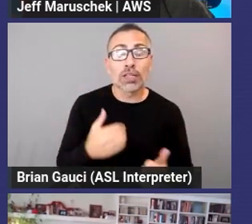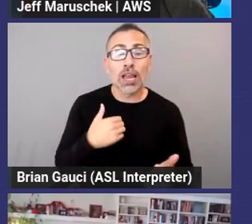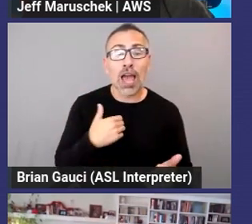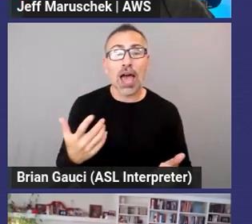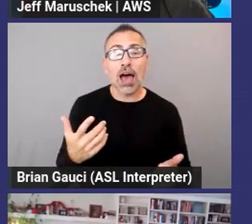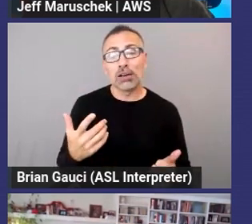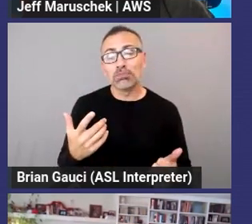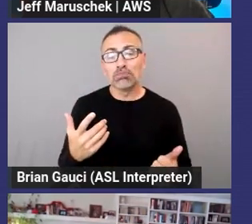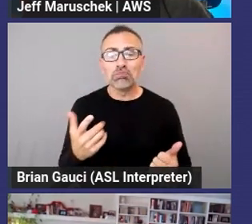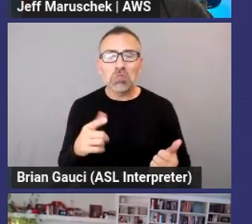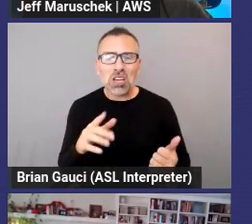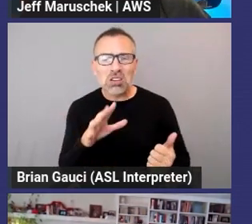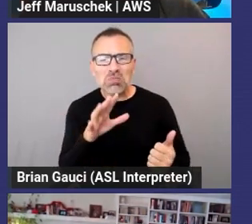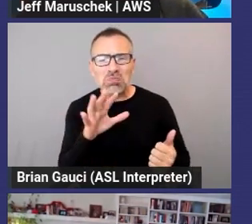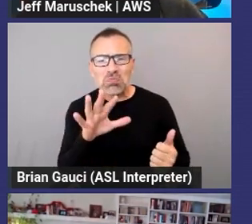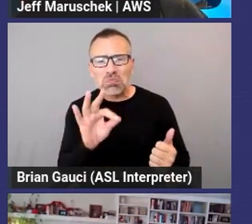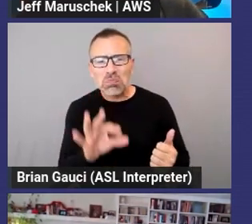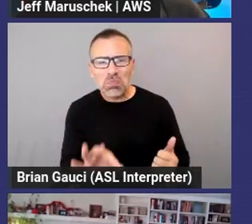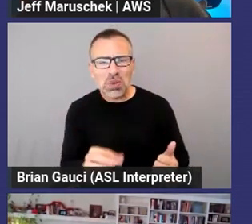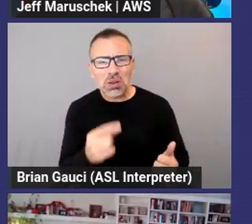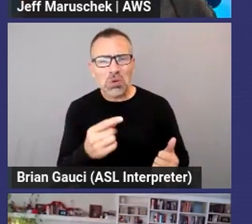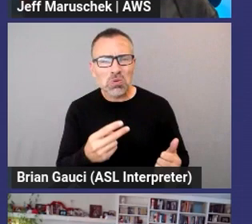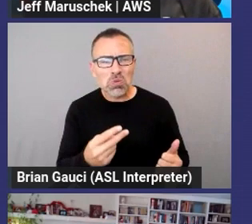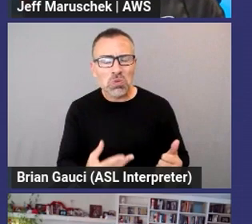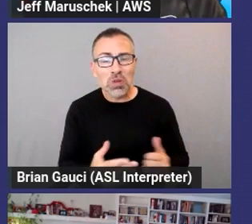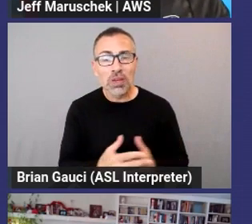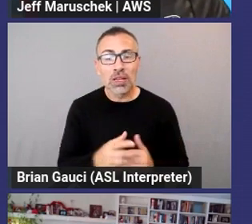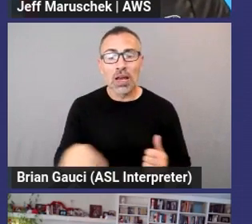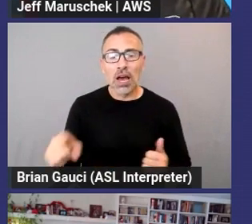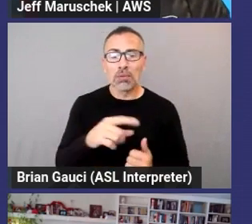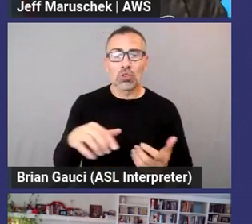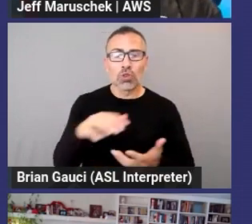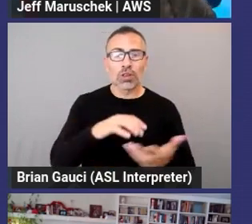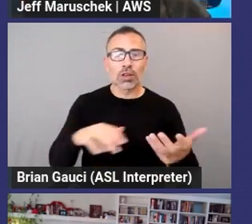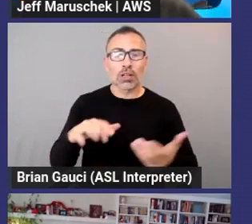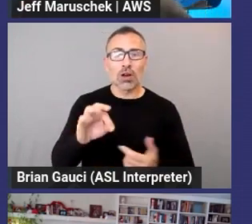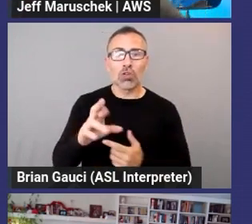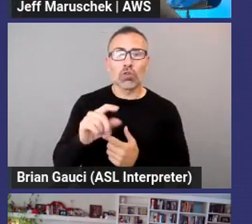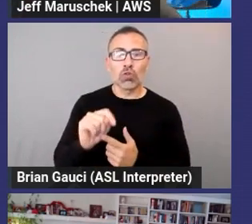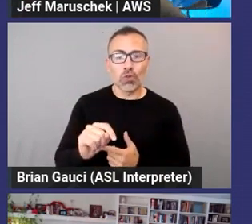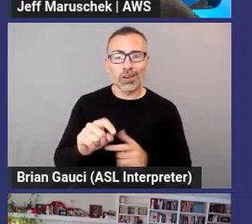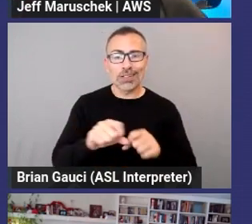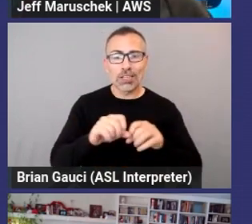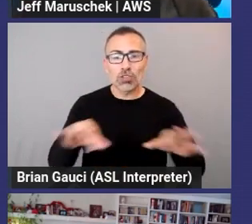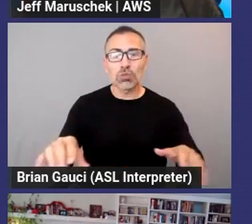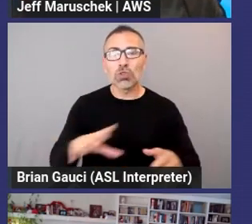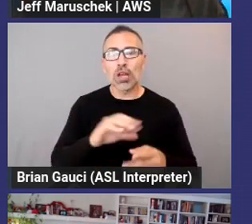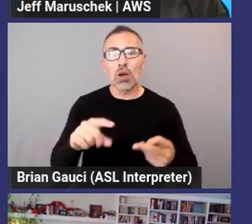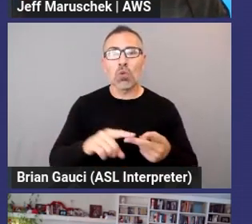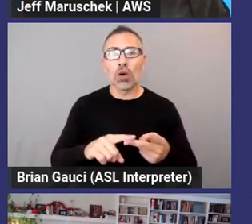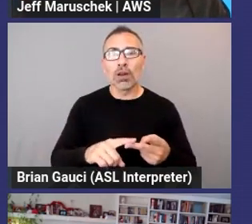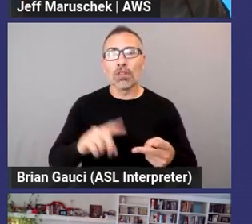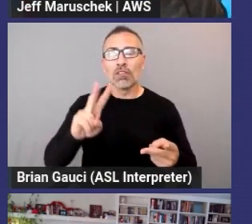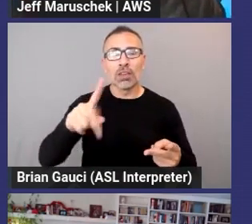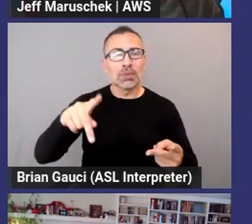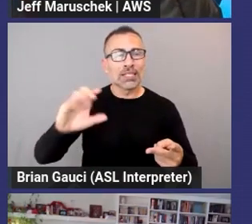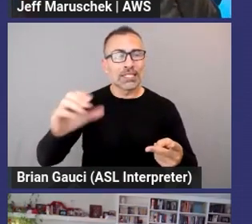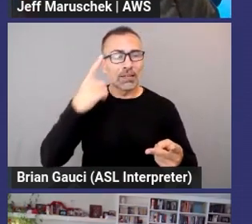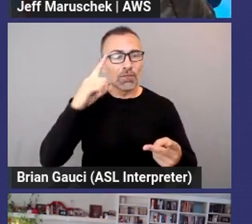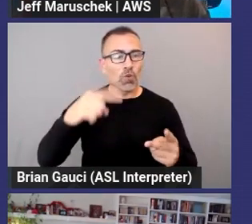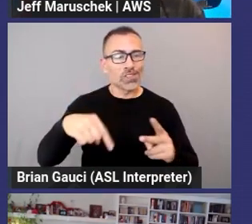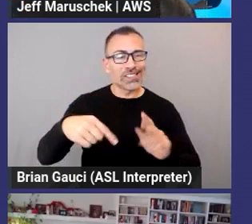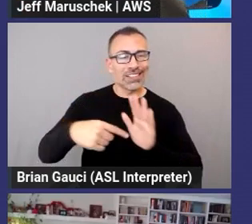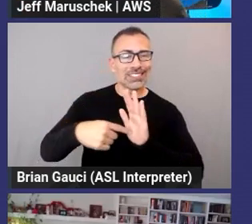Let's pick a couple of them. Let's say I pick up one of the CloudFront distributions and I pick up one of the VPCs for the demo. I go ahead